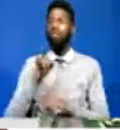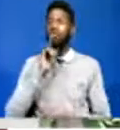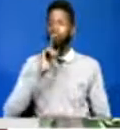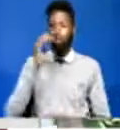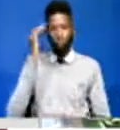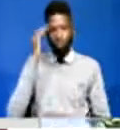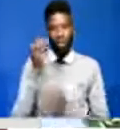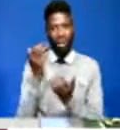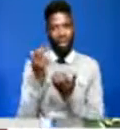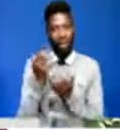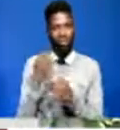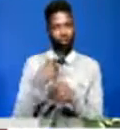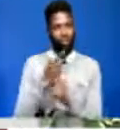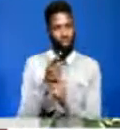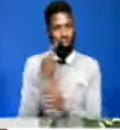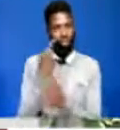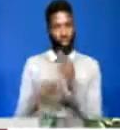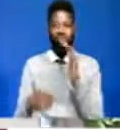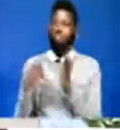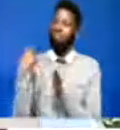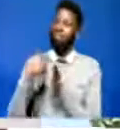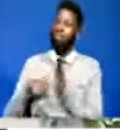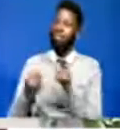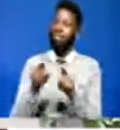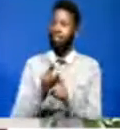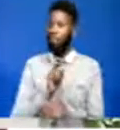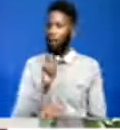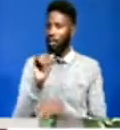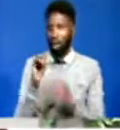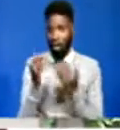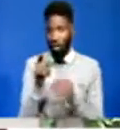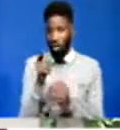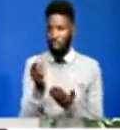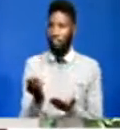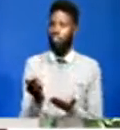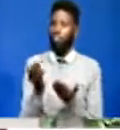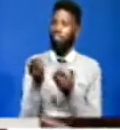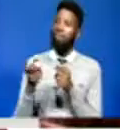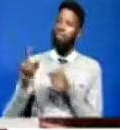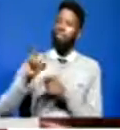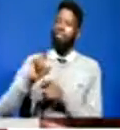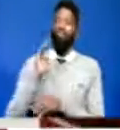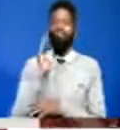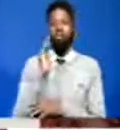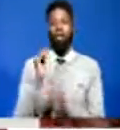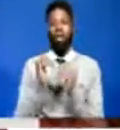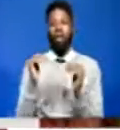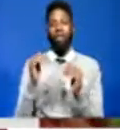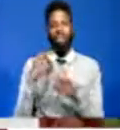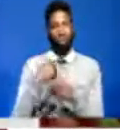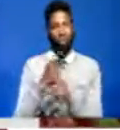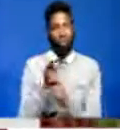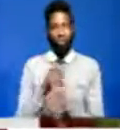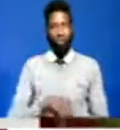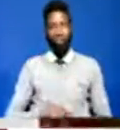in terms of prices, in terms of payments, and that will automatically increase the level of production. The farm has a demand of